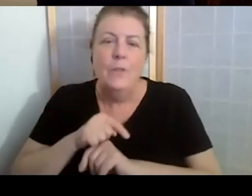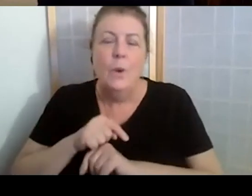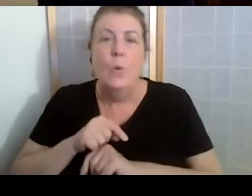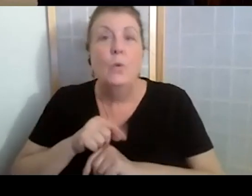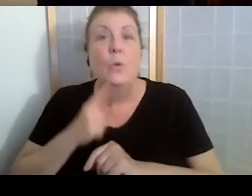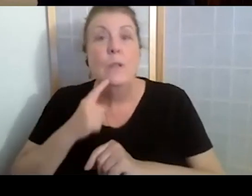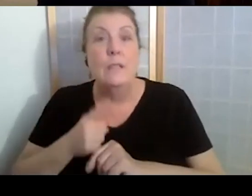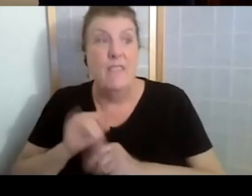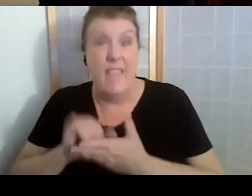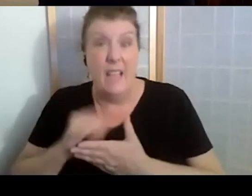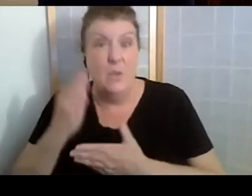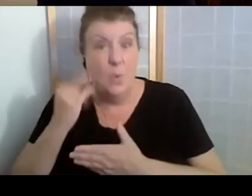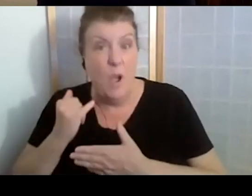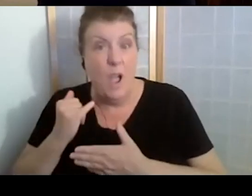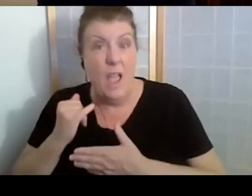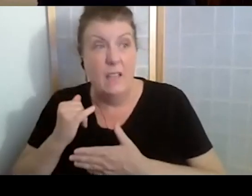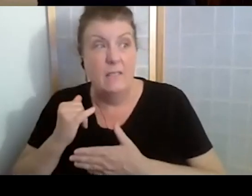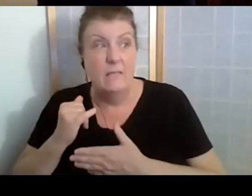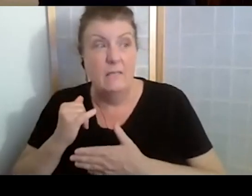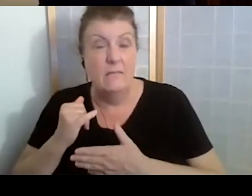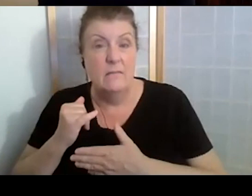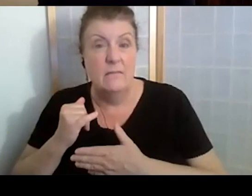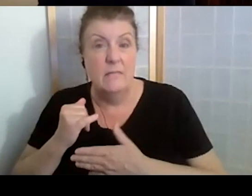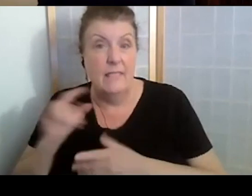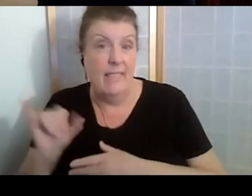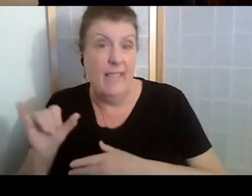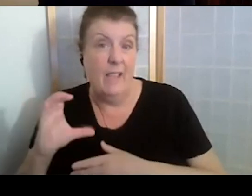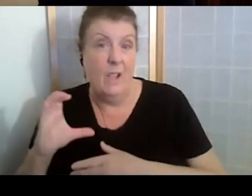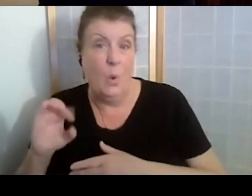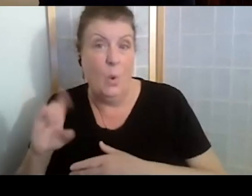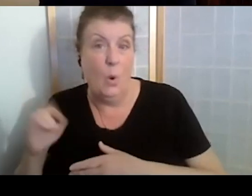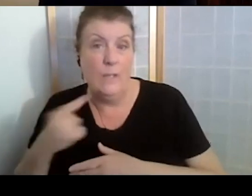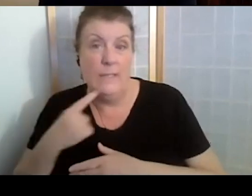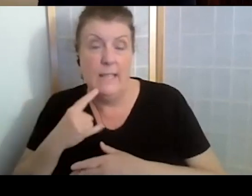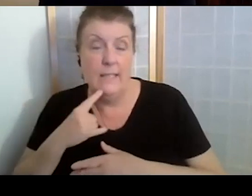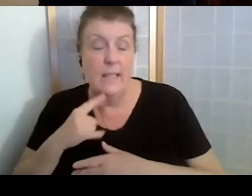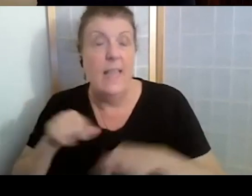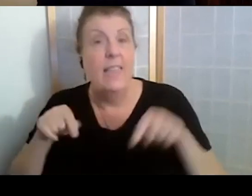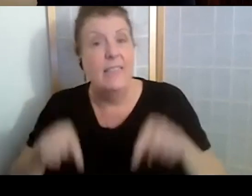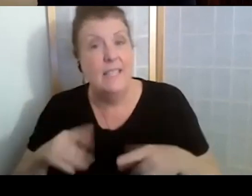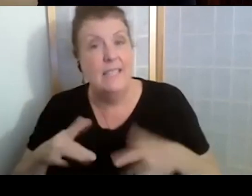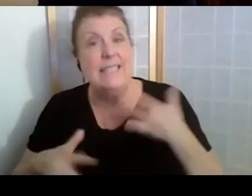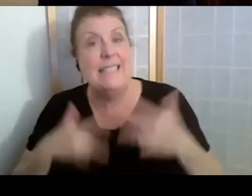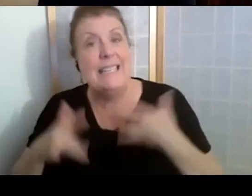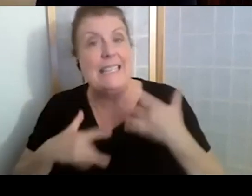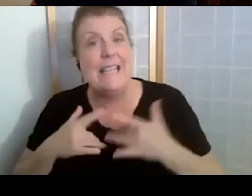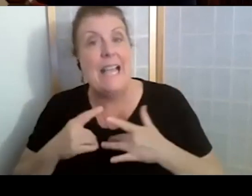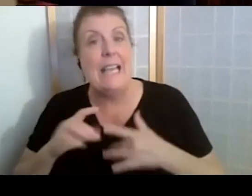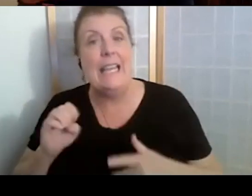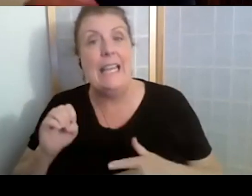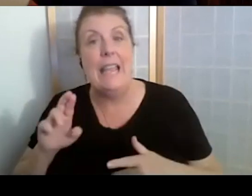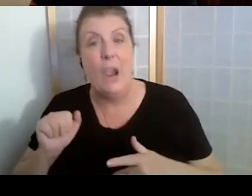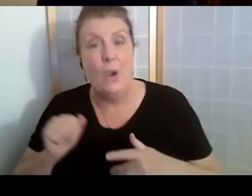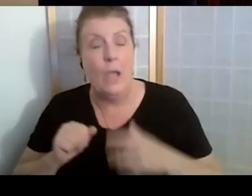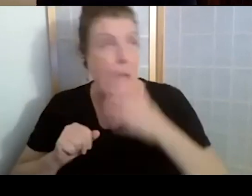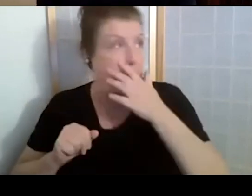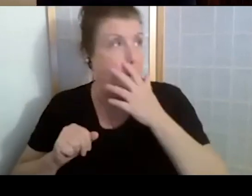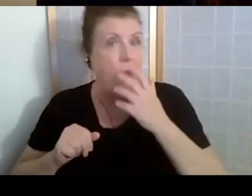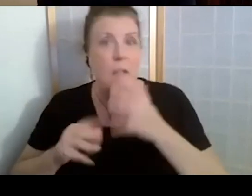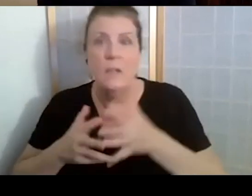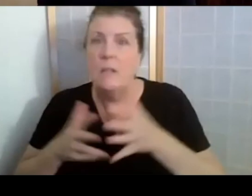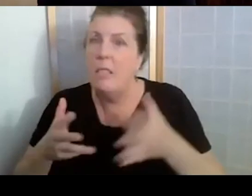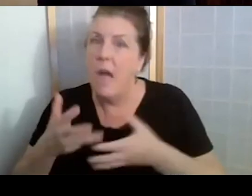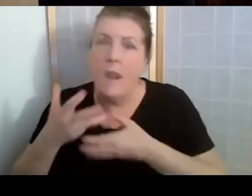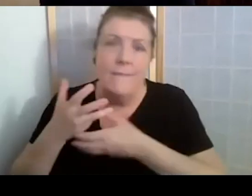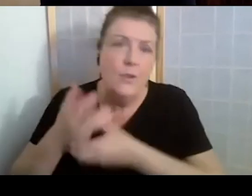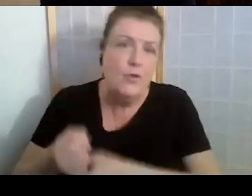we're in a really exciting age, because I think that there's a lot of trust and an understanding that in order to break through, in